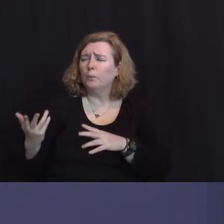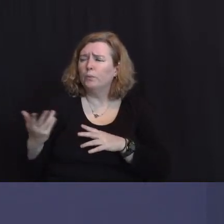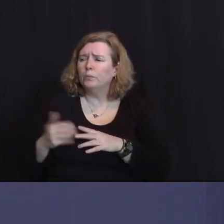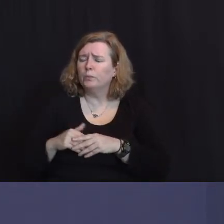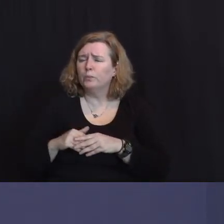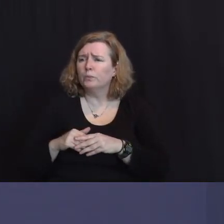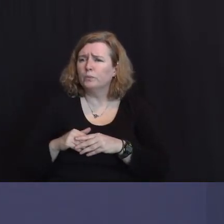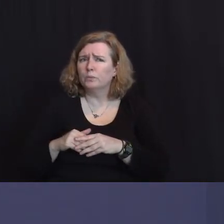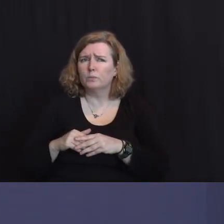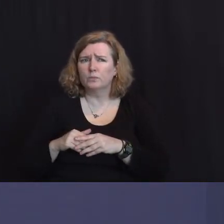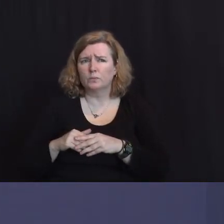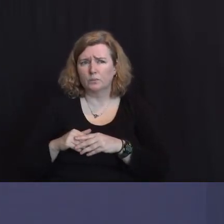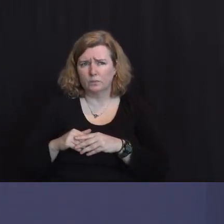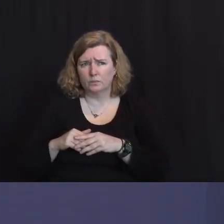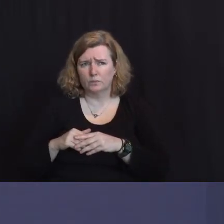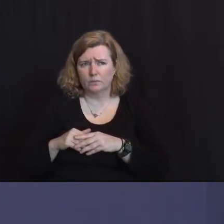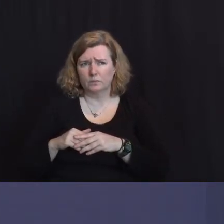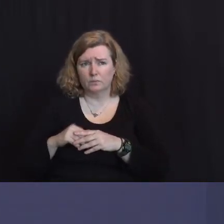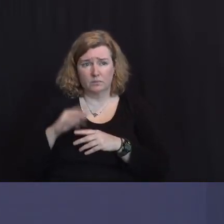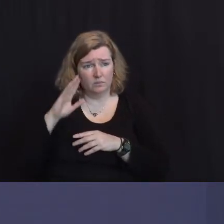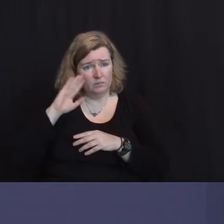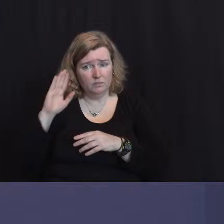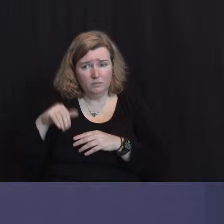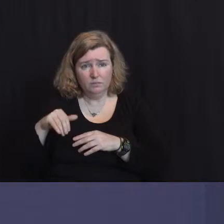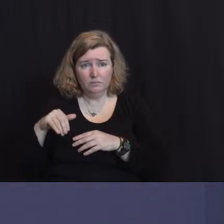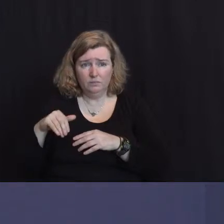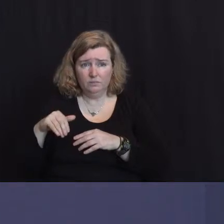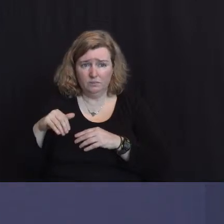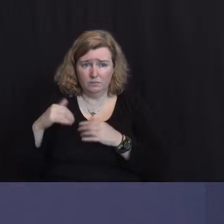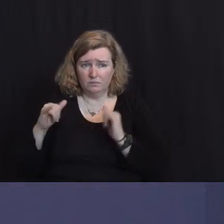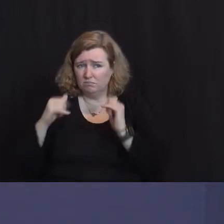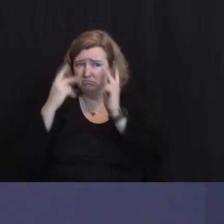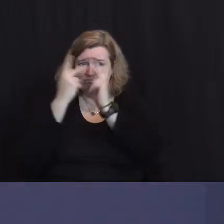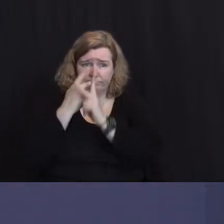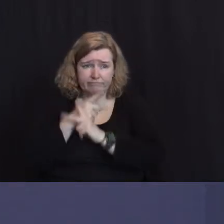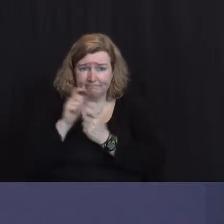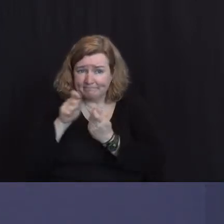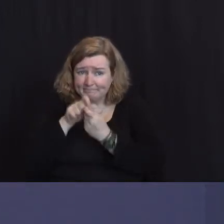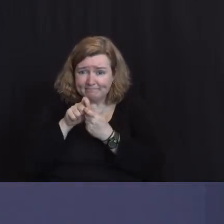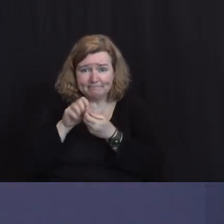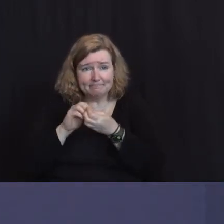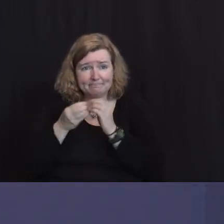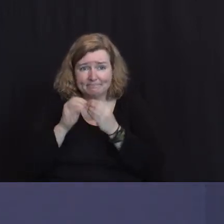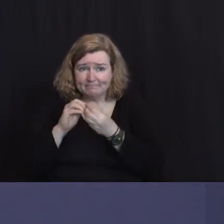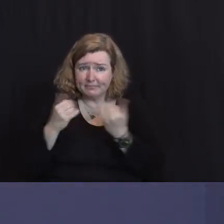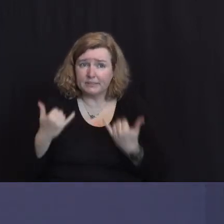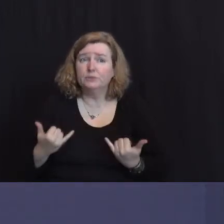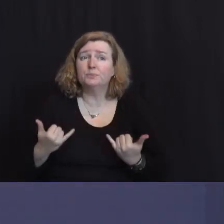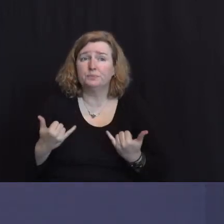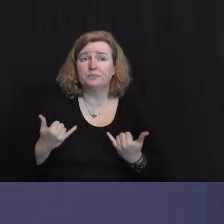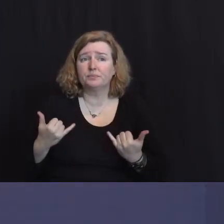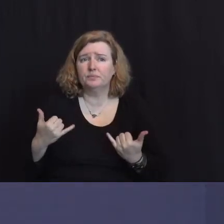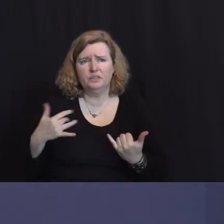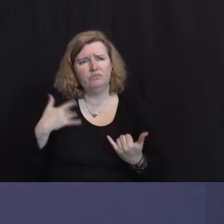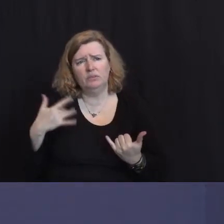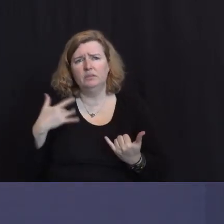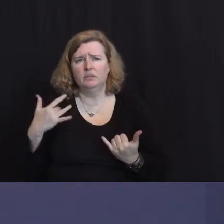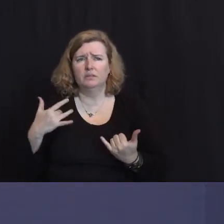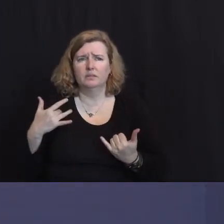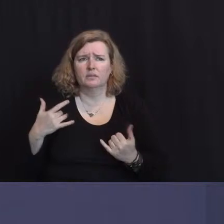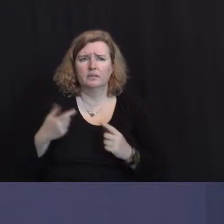in our system. We're still kind of shaking out the numbers right now, but we anticipate that from the